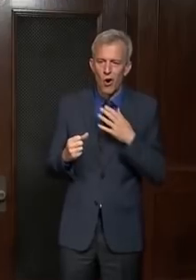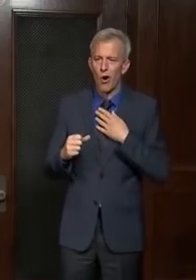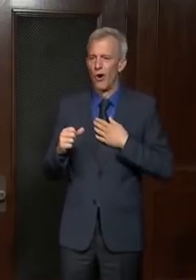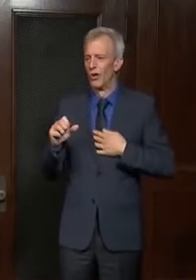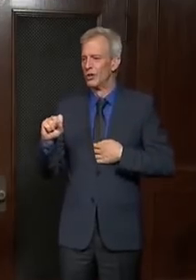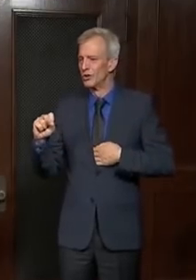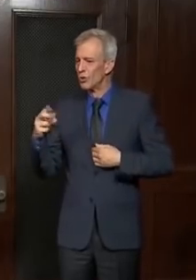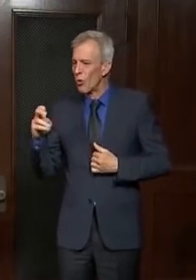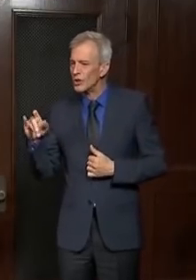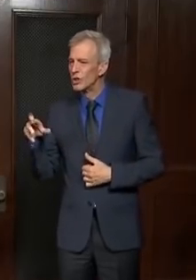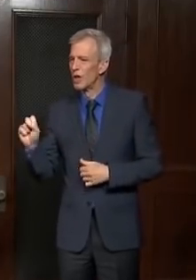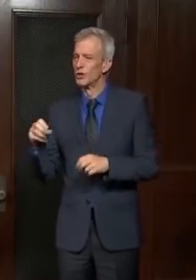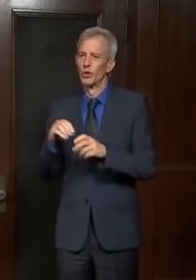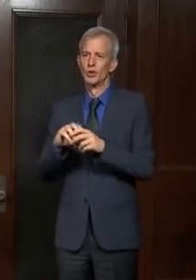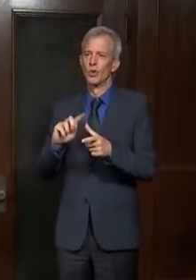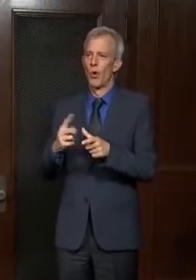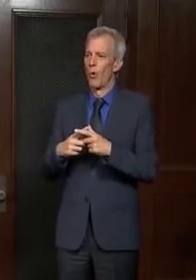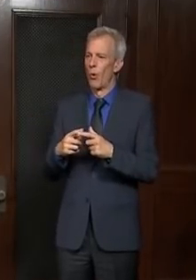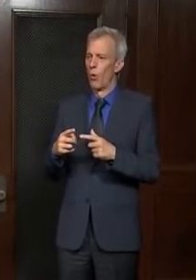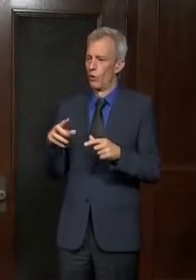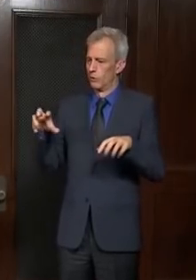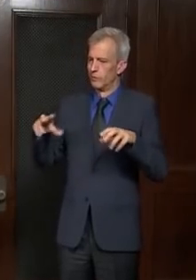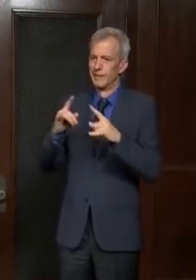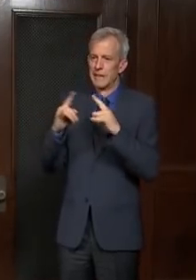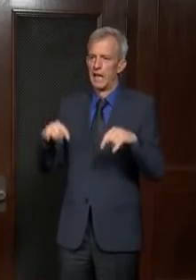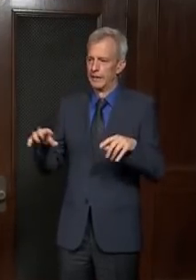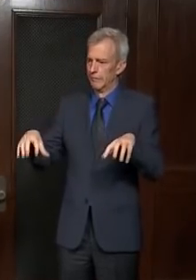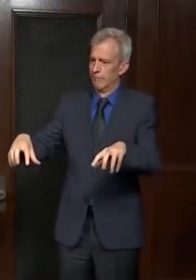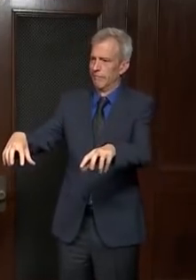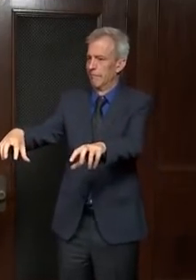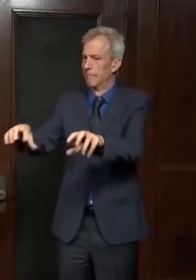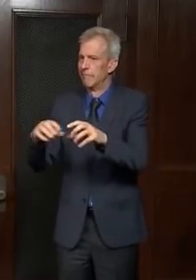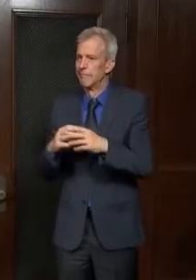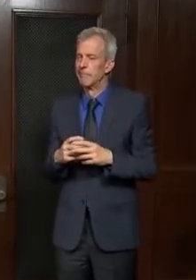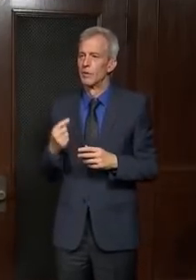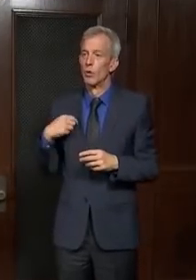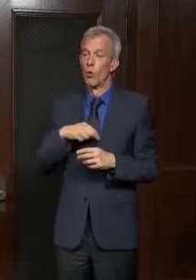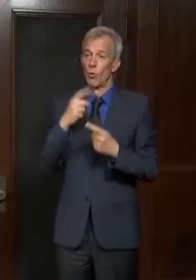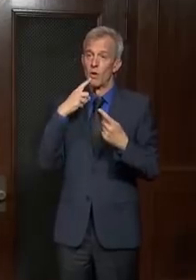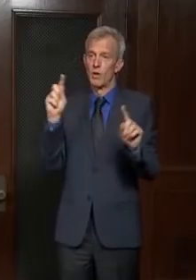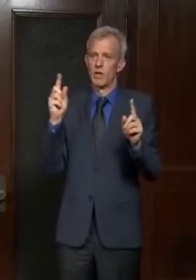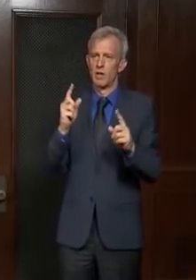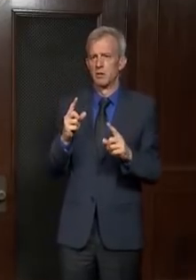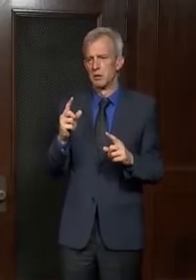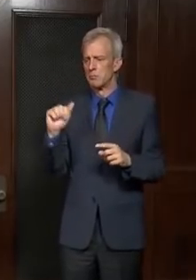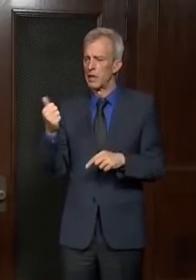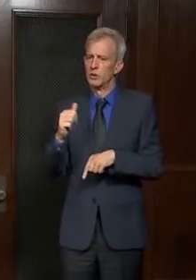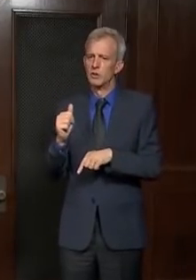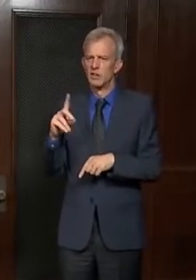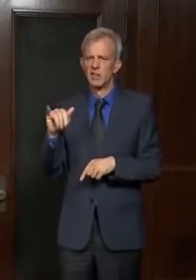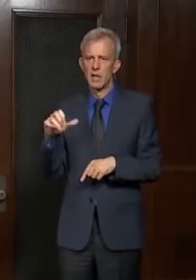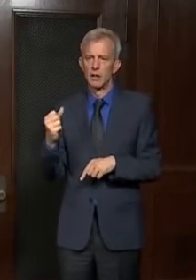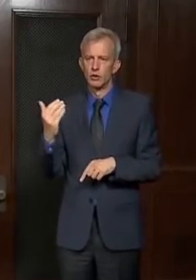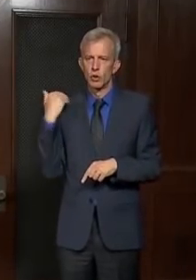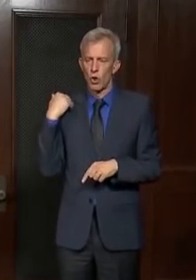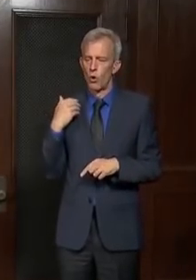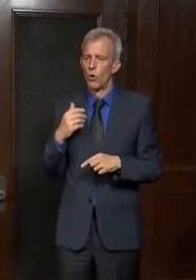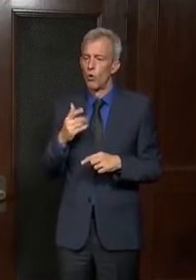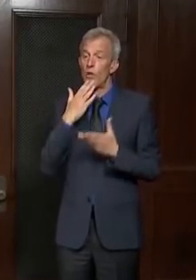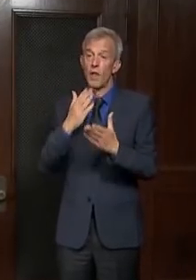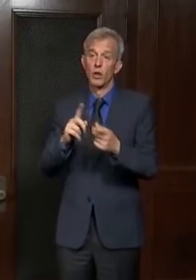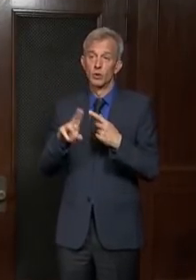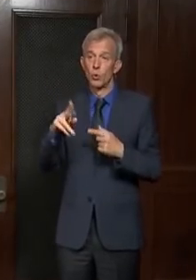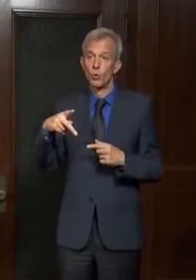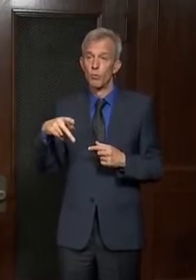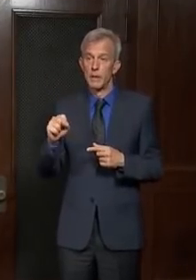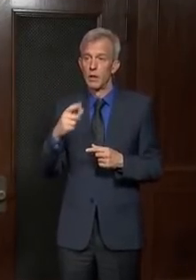parts of the city. So we announced a week and a half ago, thanks to the UPS Everly Well partnership that we have where UPS is delivering and